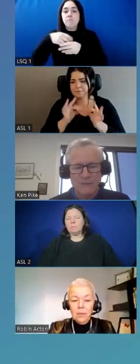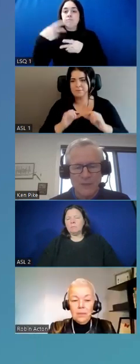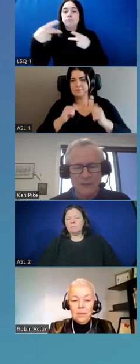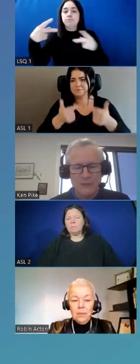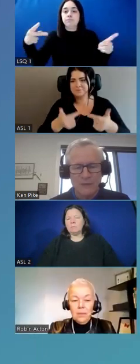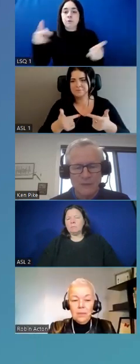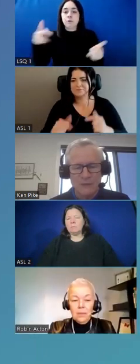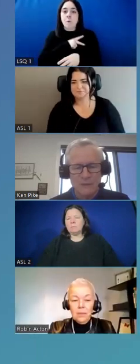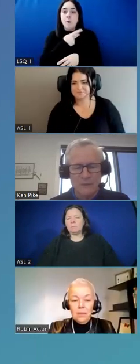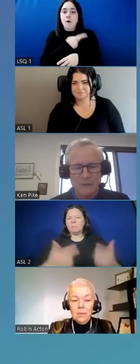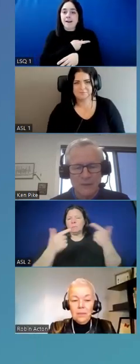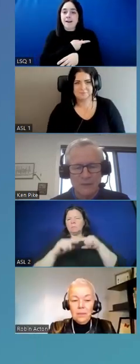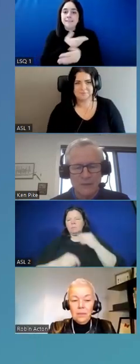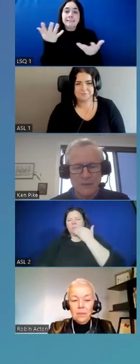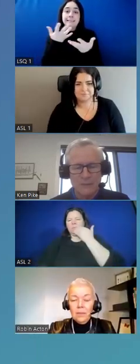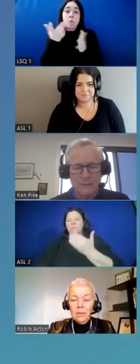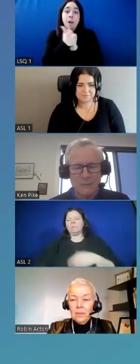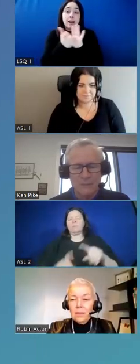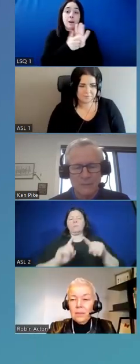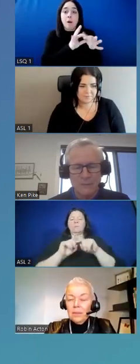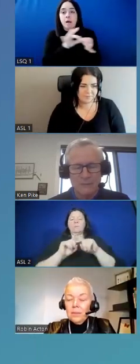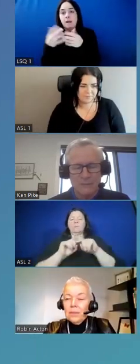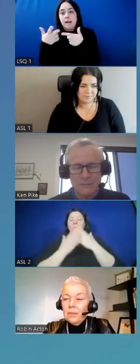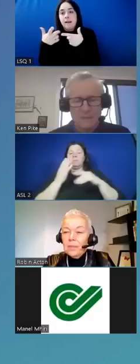different parts of Canada, there are